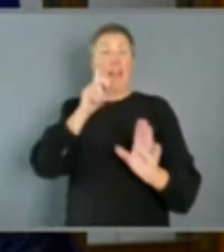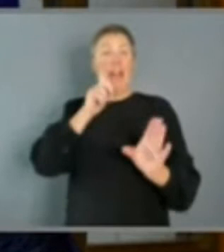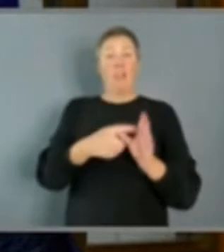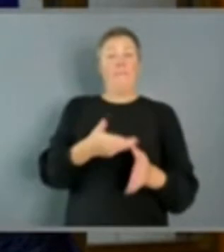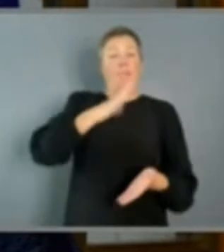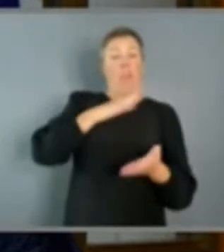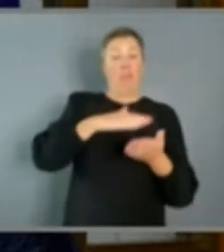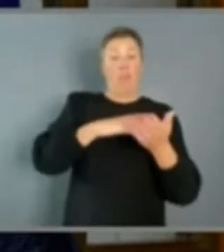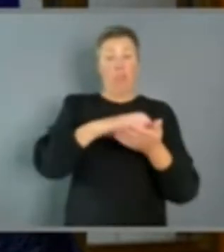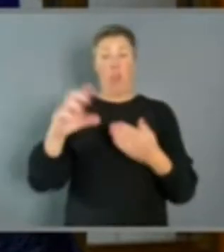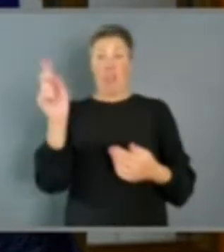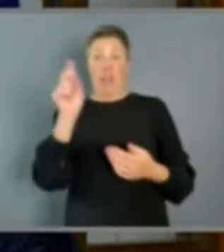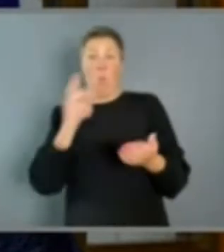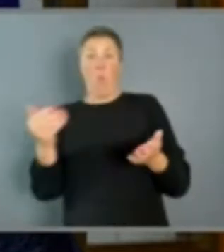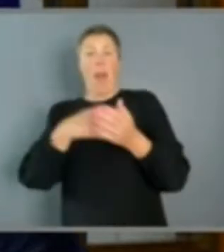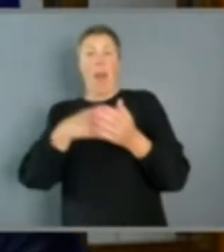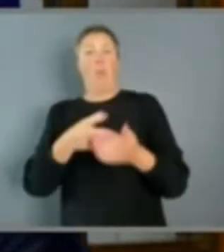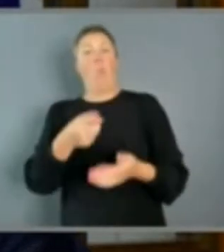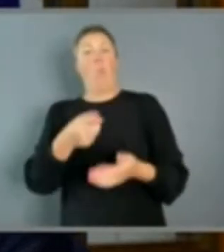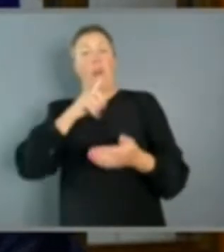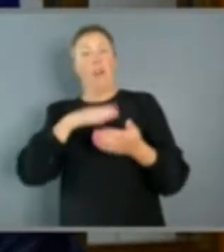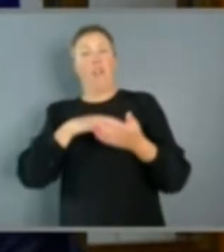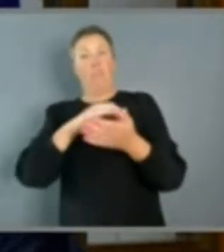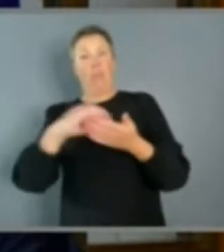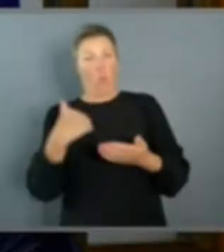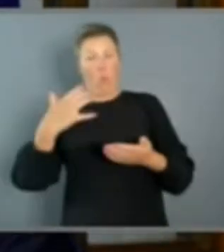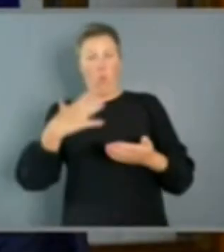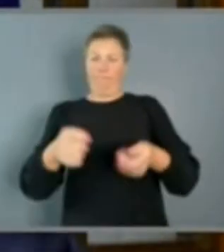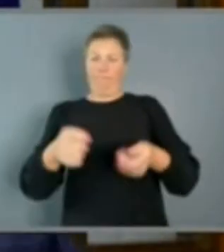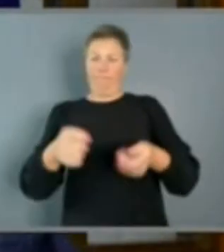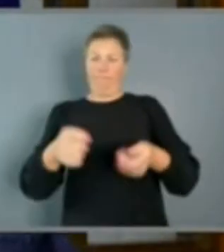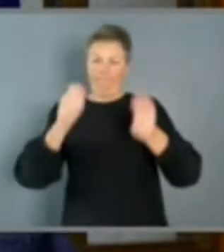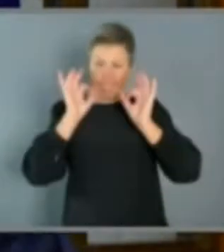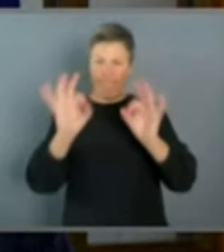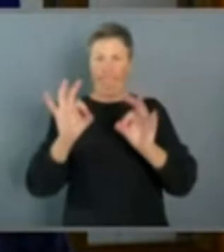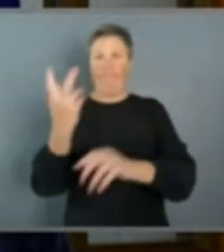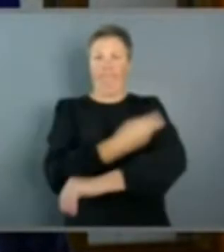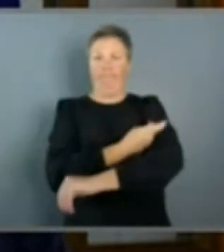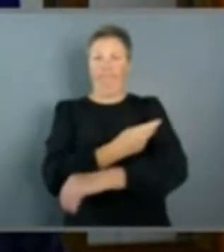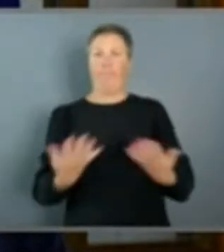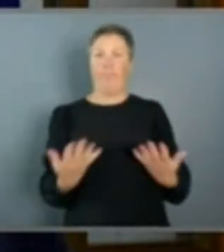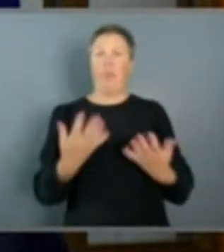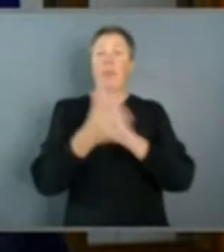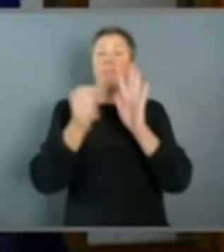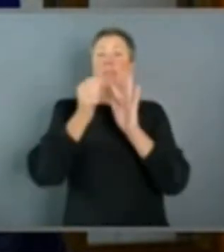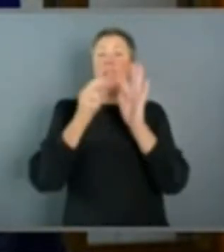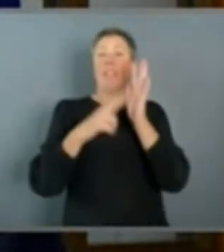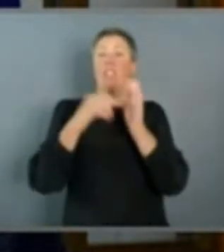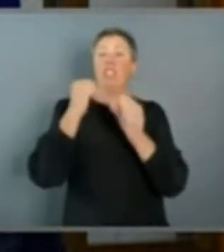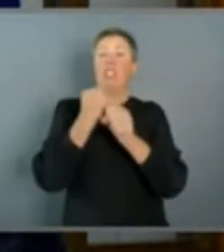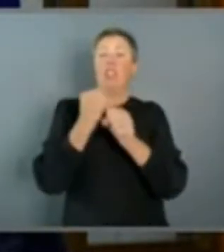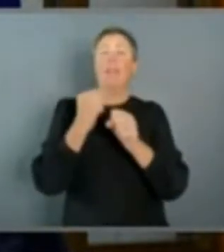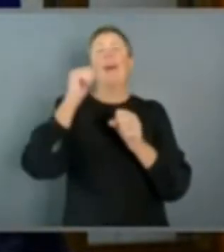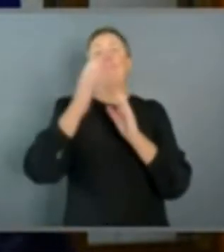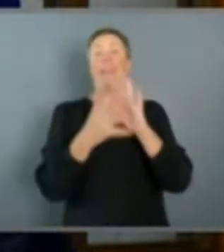as the Prime Minister referred to, our support to the COVAX facility. In Papua New Guinea, that will mean working with Japan, with India and